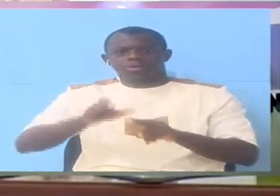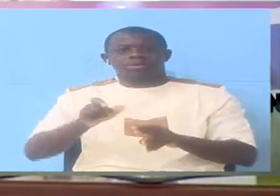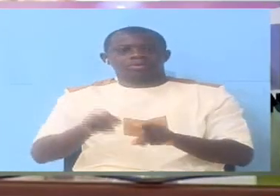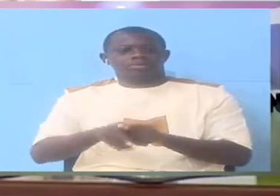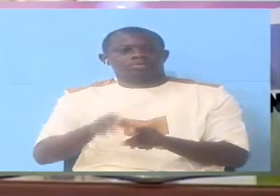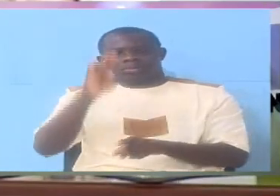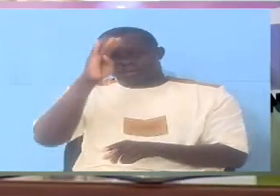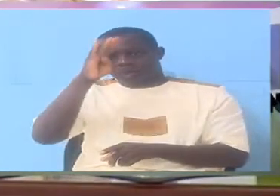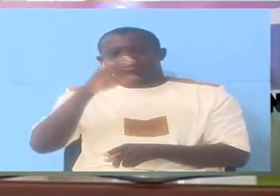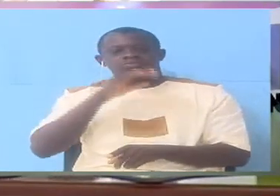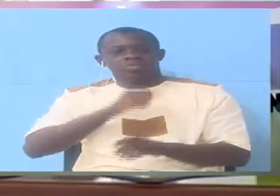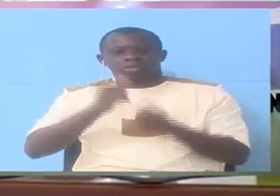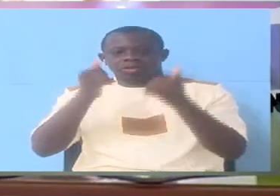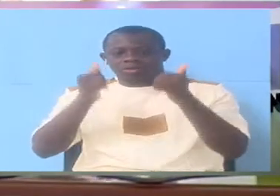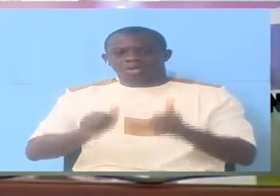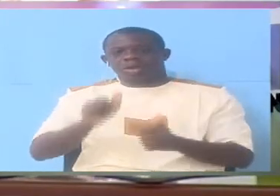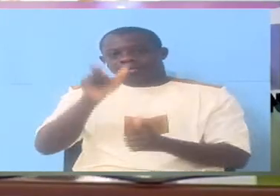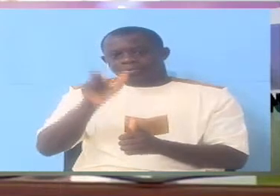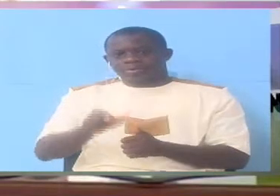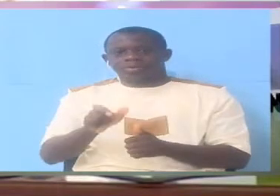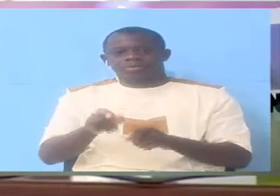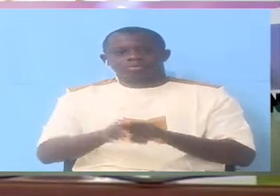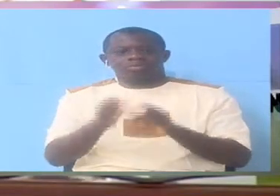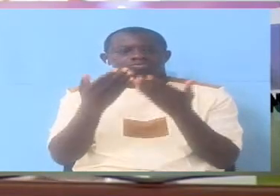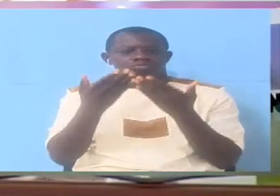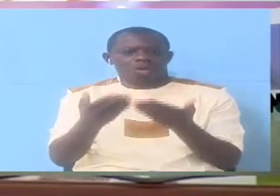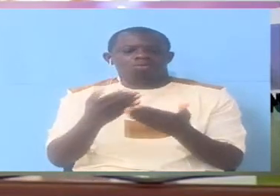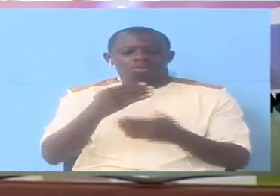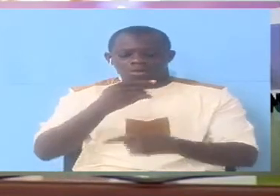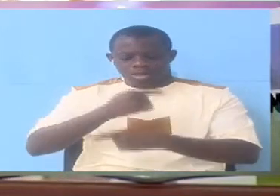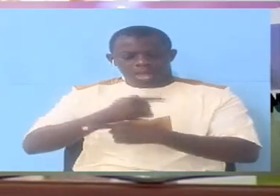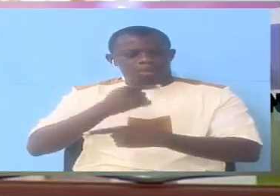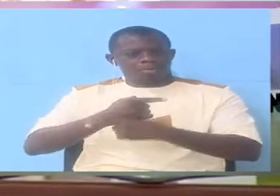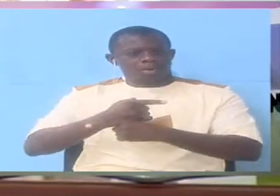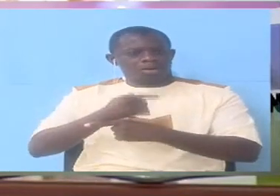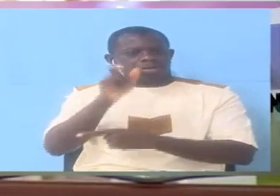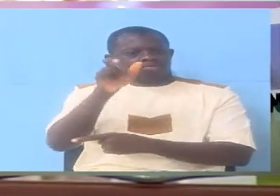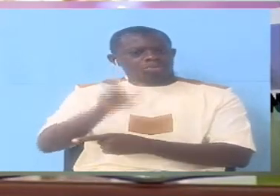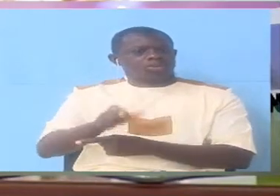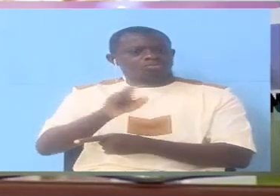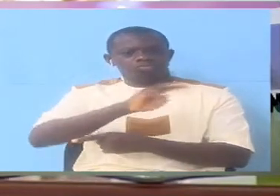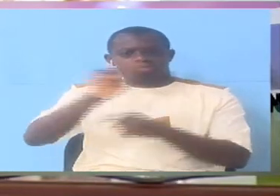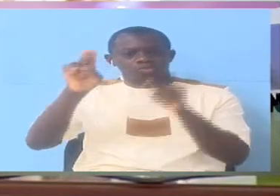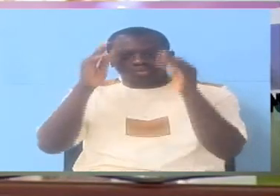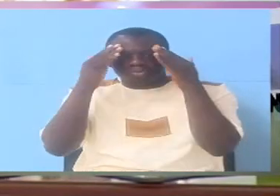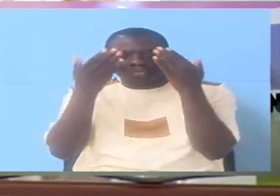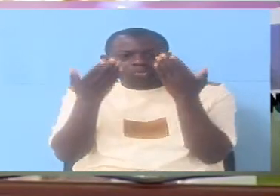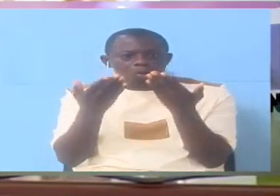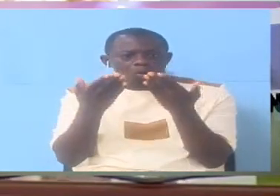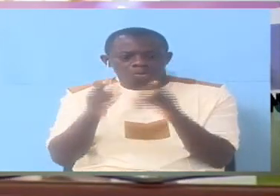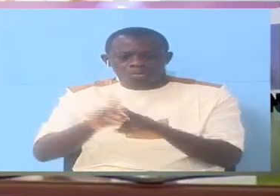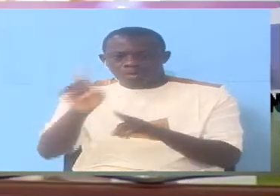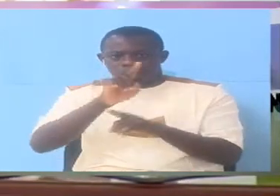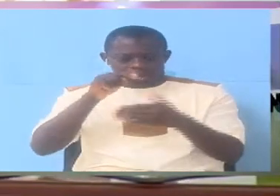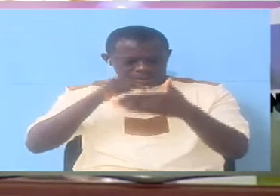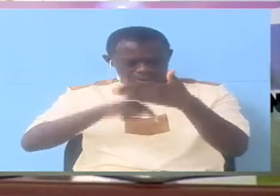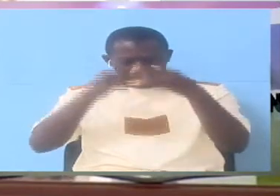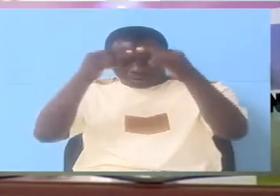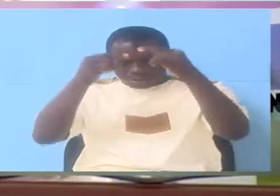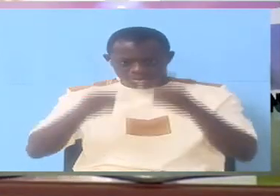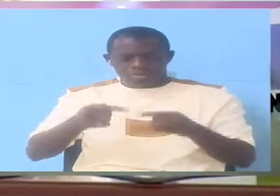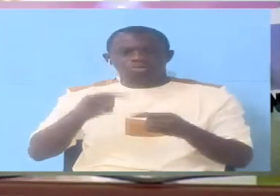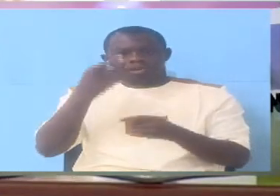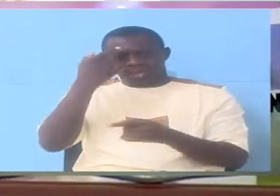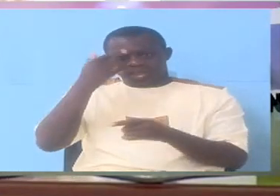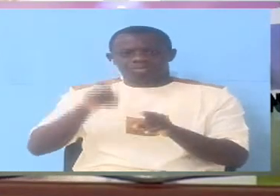view of the fact that the public does not know the content of the statement, perhaps it would help